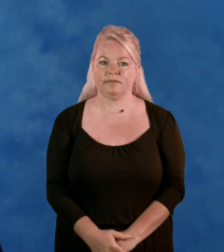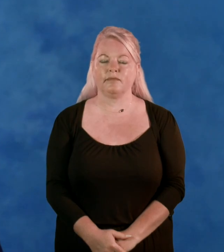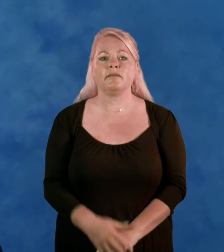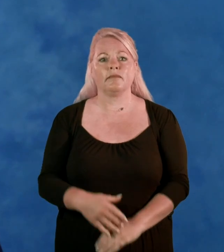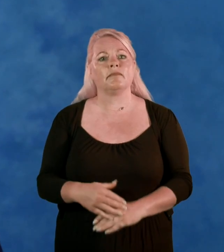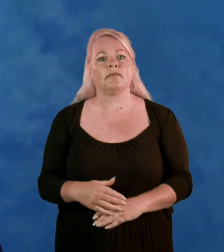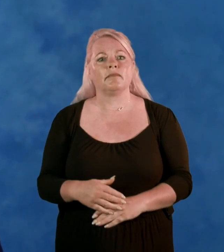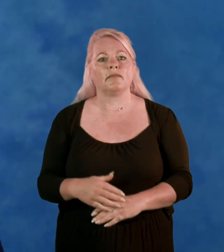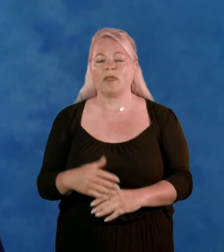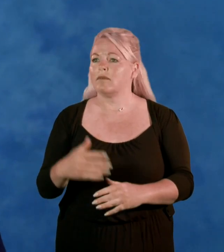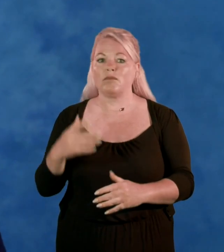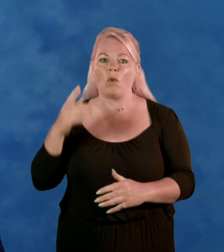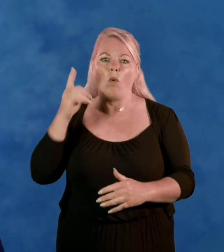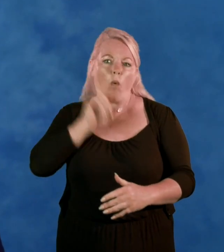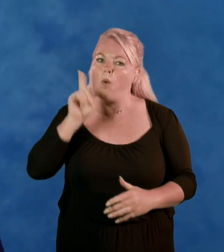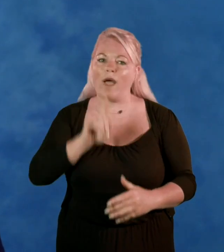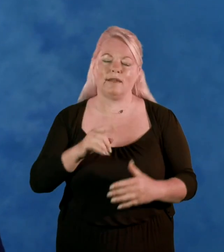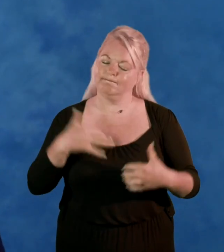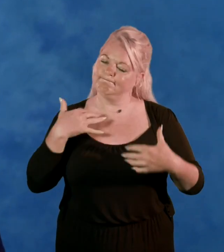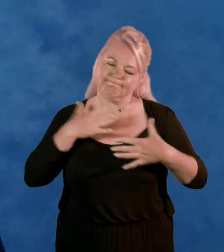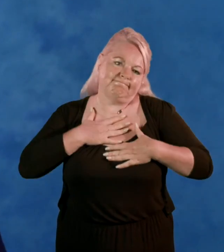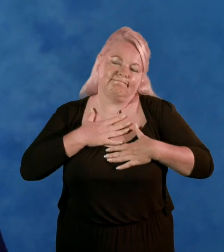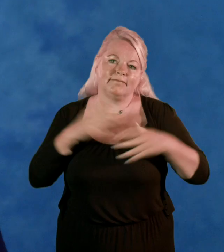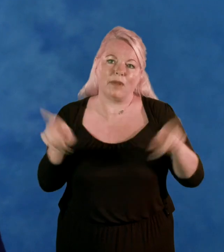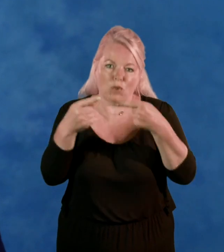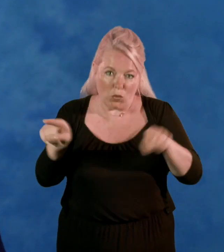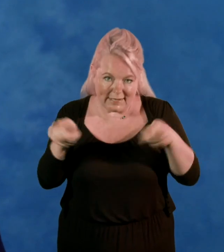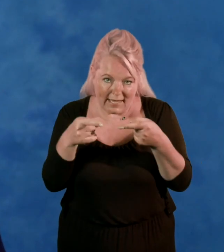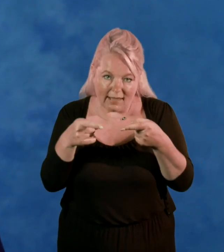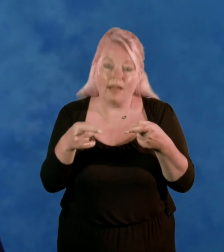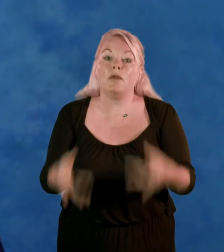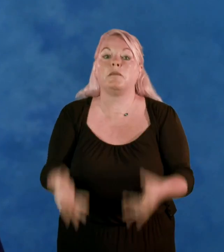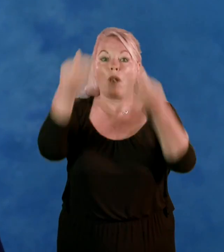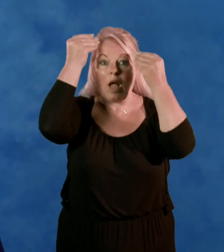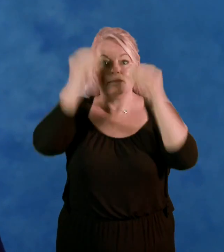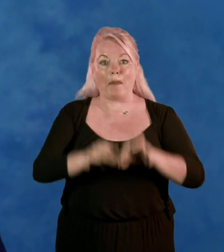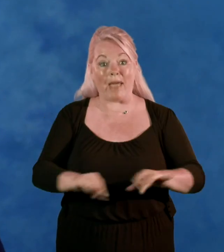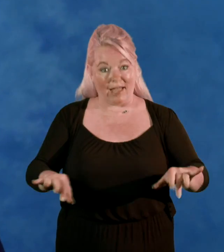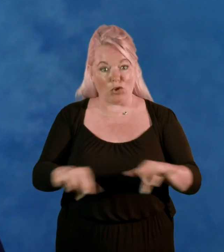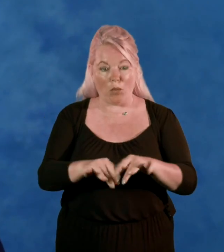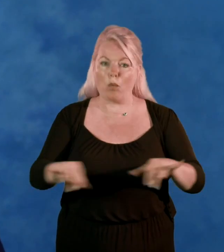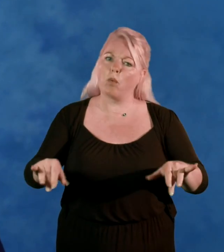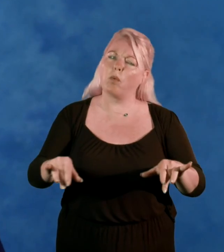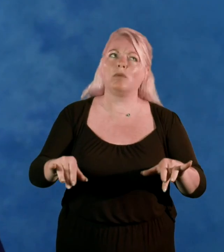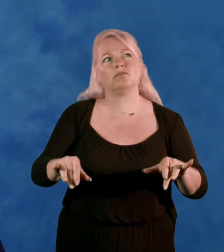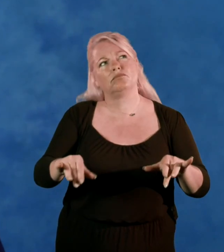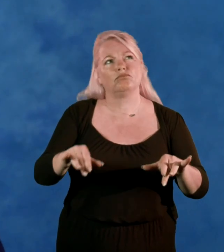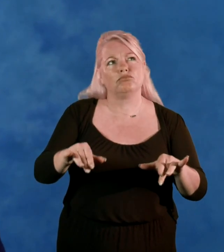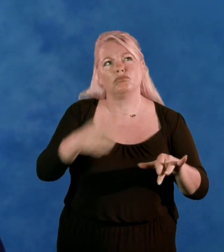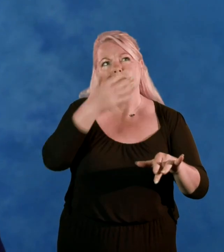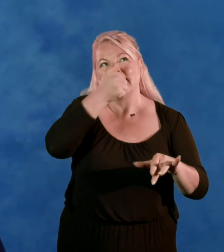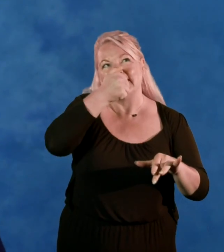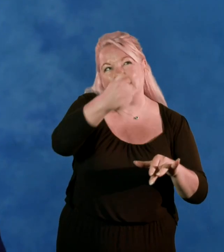I've always been interested in music, so I learnt to play the piano between the age of